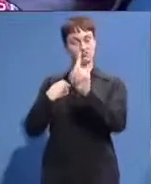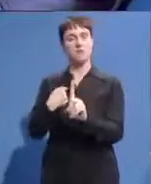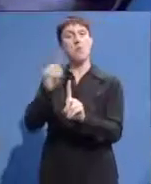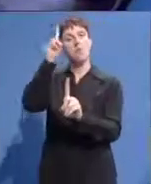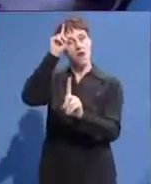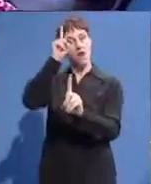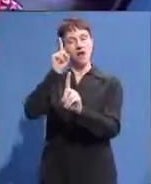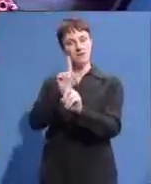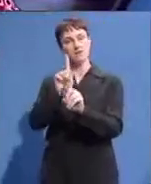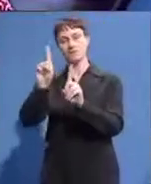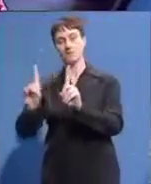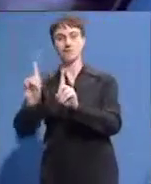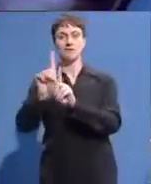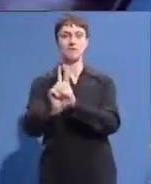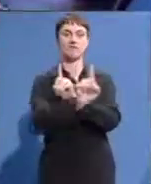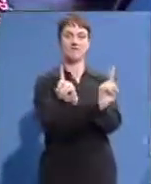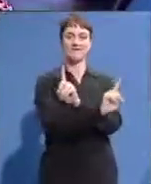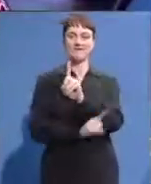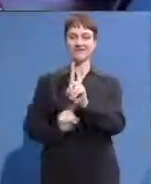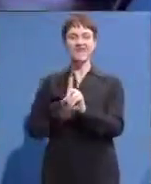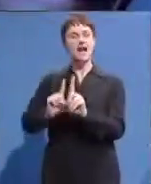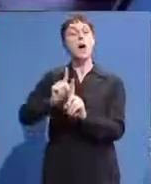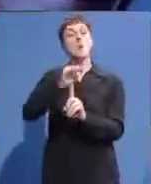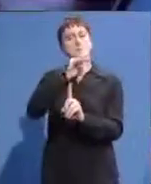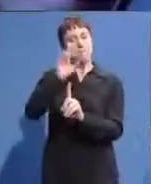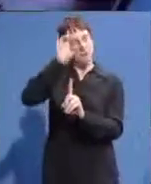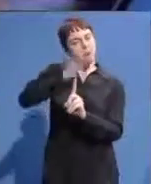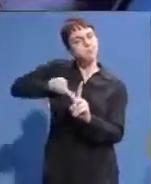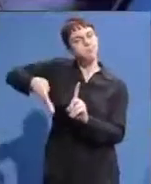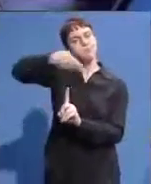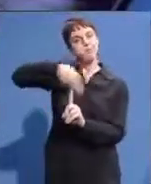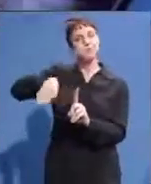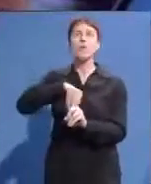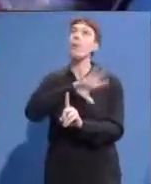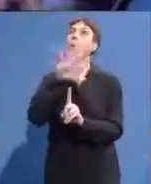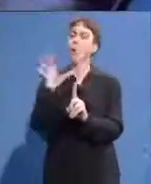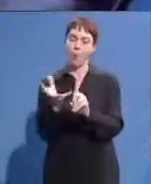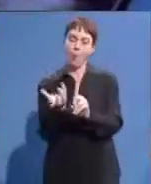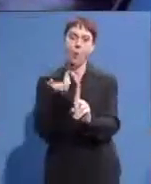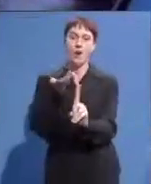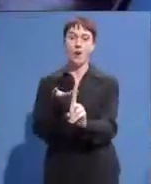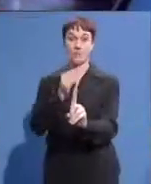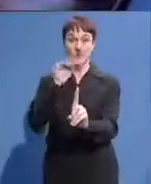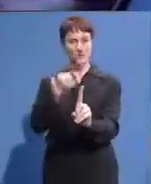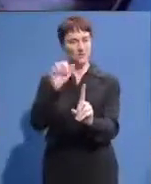legacy below us. Let us walk with the beauty of Madiba's legacy above us. South Africans, let us walk